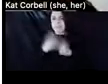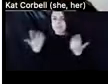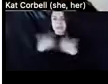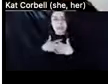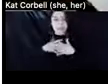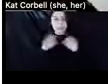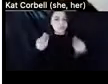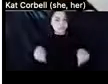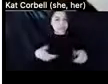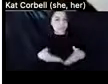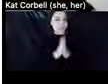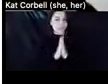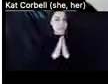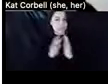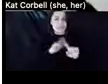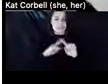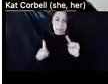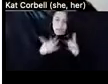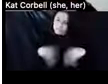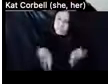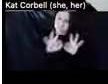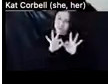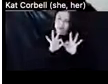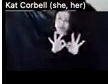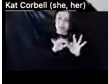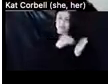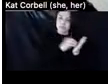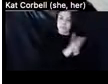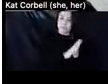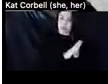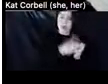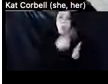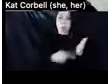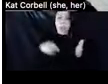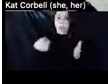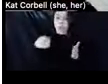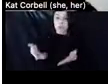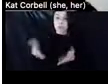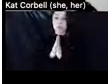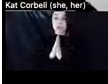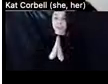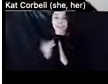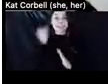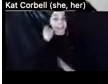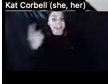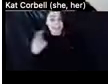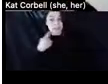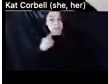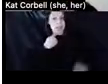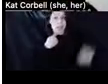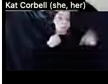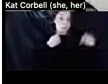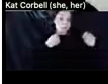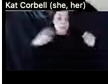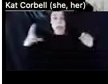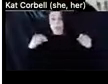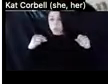Um, but it's important to document what you requested and if they say yes, and if they say no, and if they say no, but you know that it's like